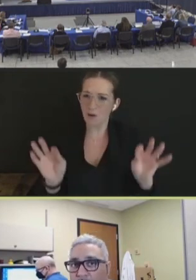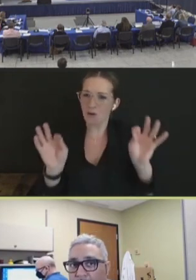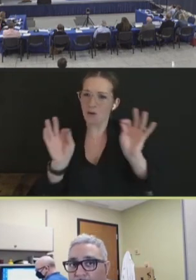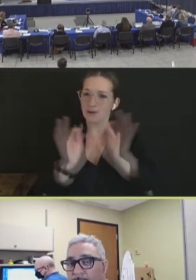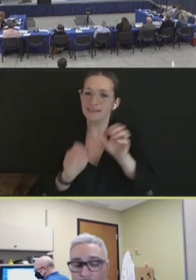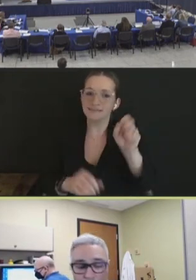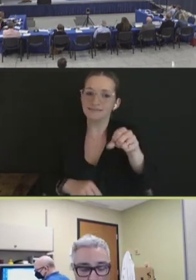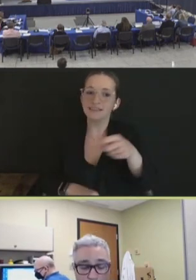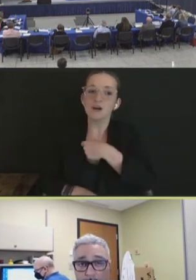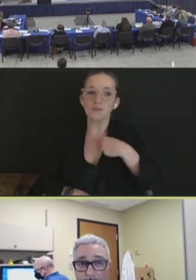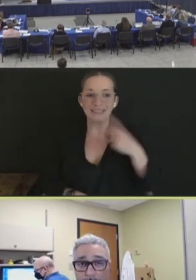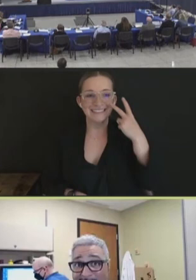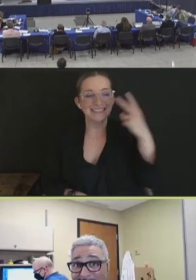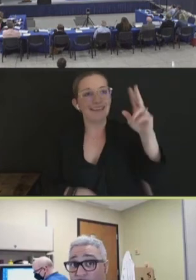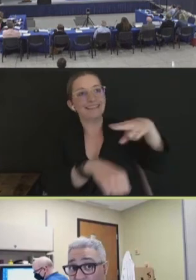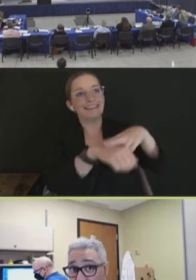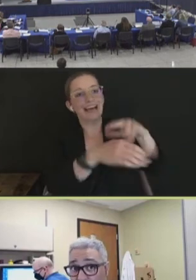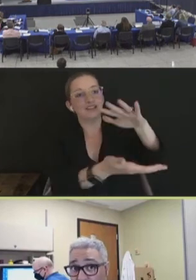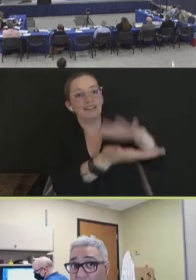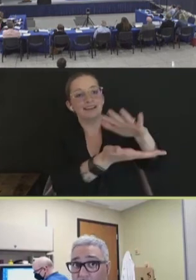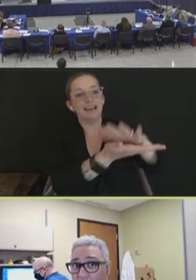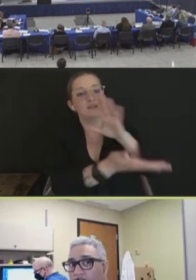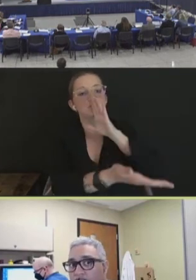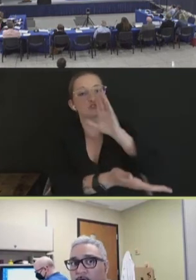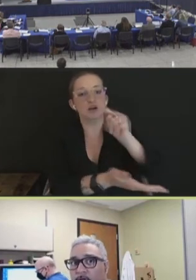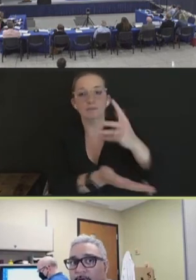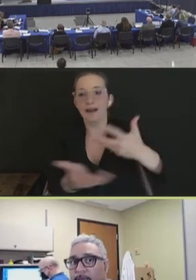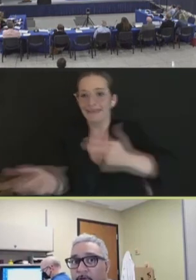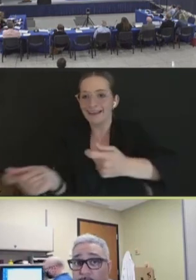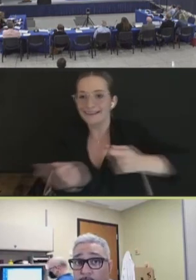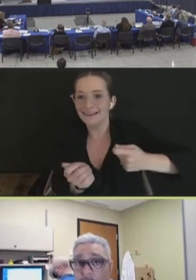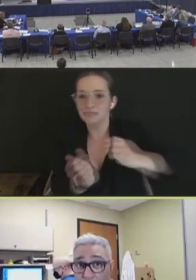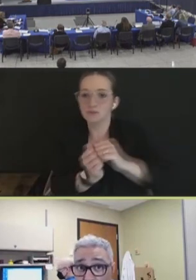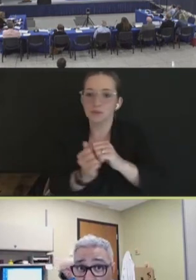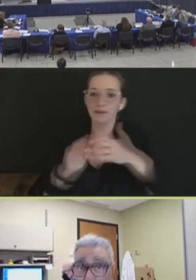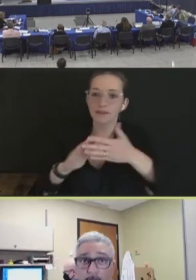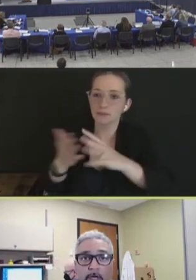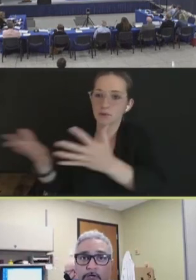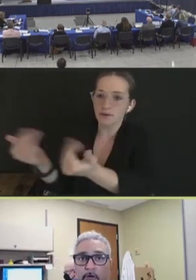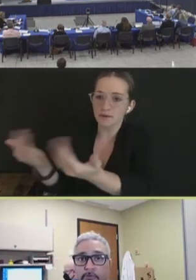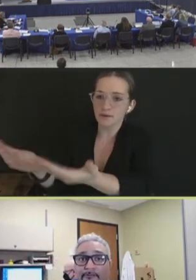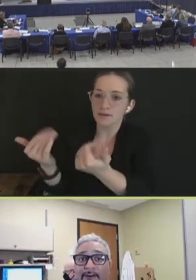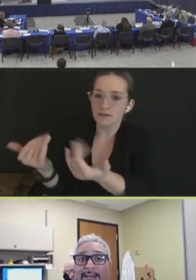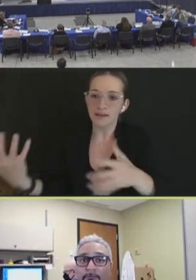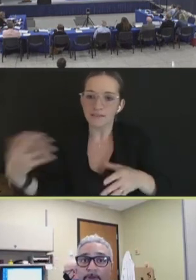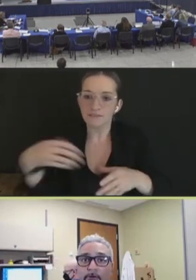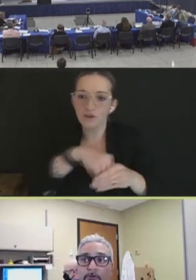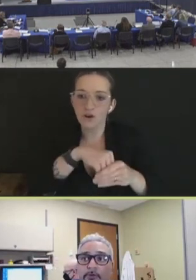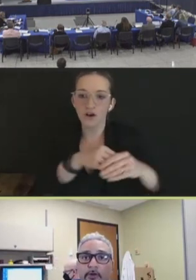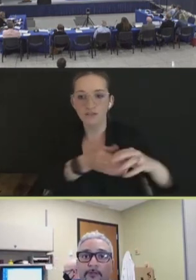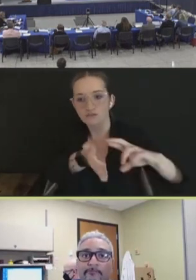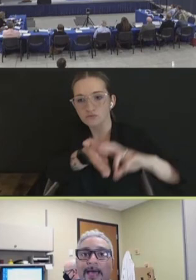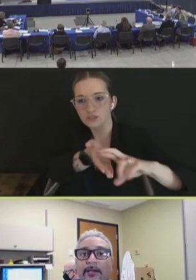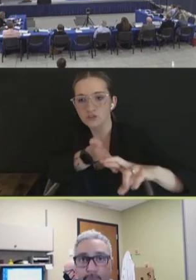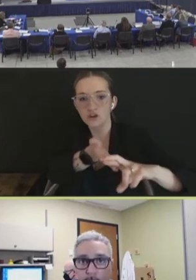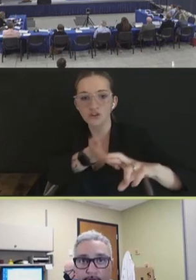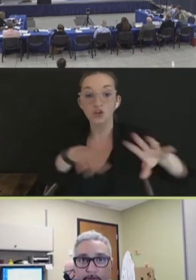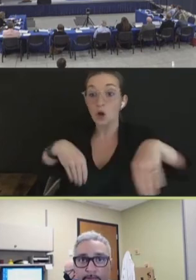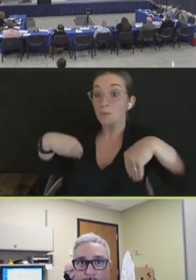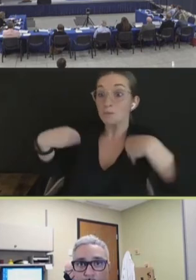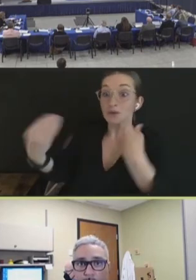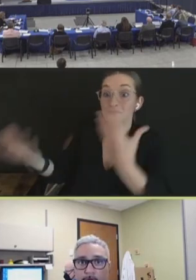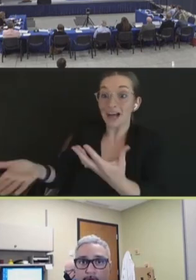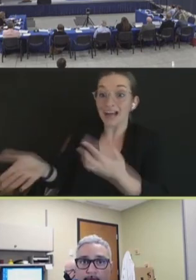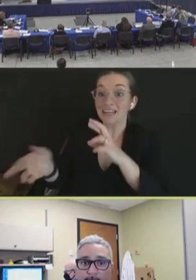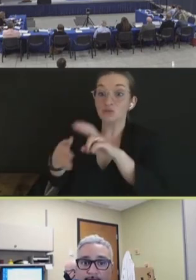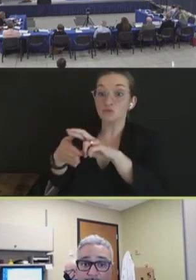national academies talking about engagement with communities, community-based participatory research, providing research results back to